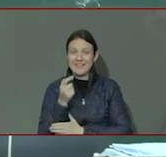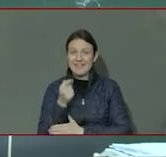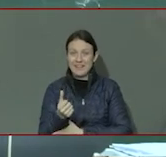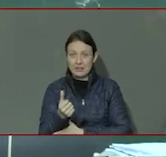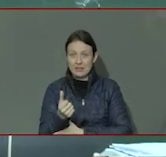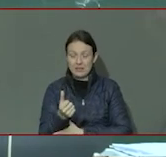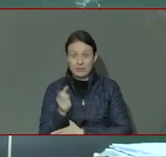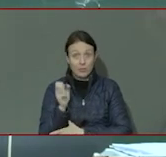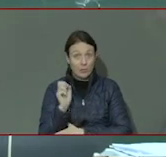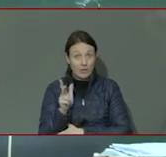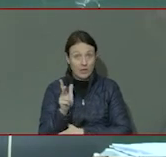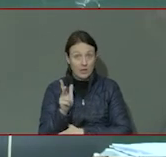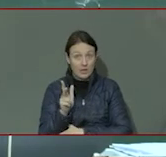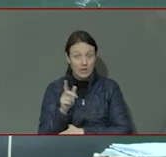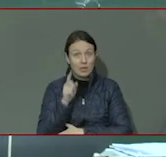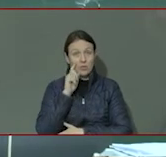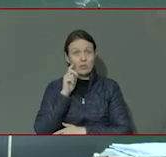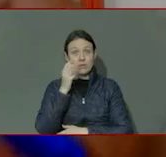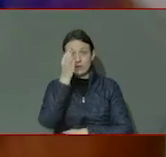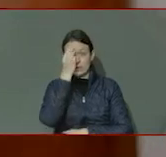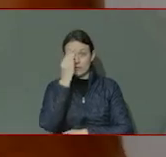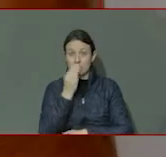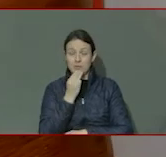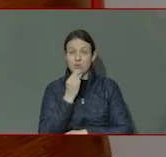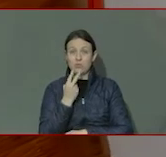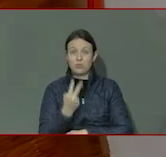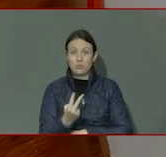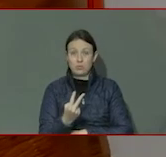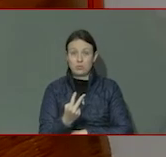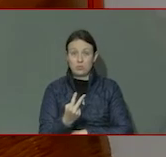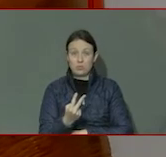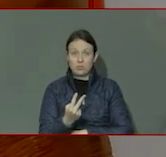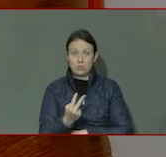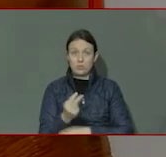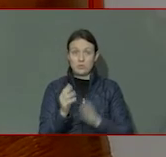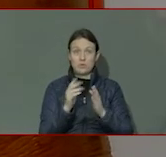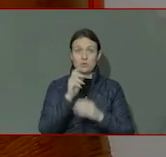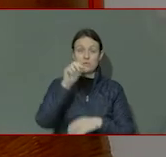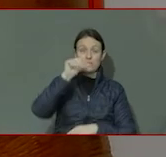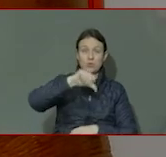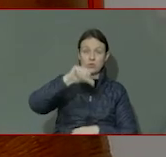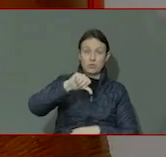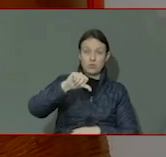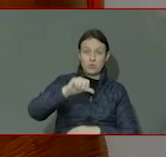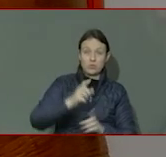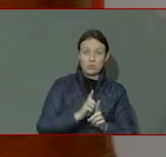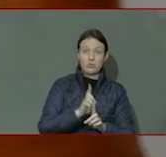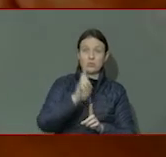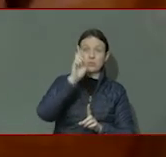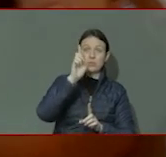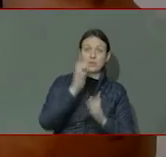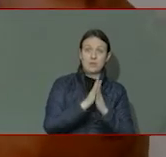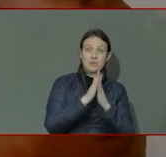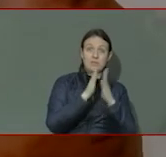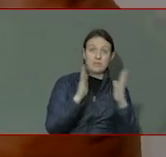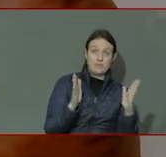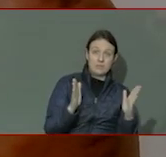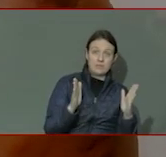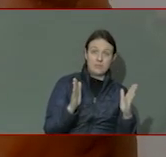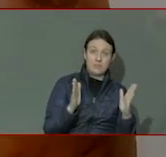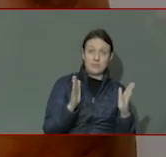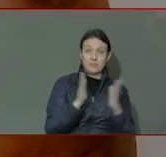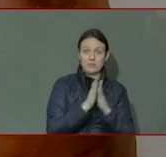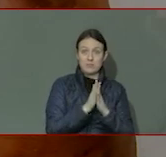moving. So look at diagram 2. Is this arrow here of the salt thicker than this arrow